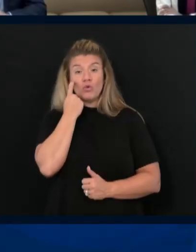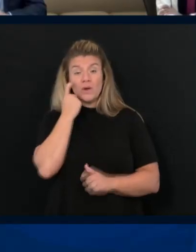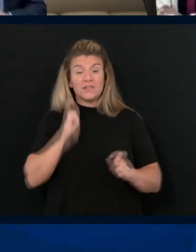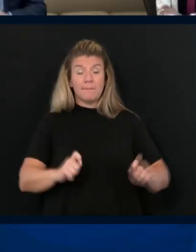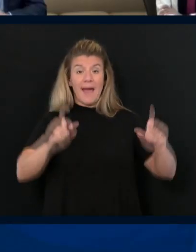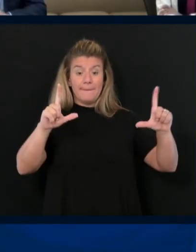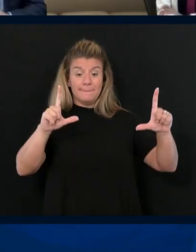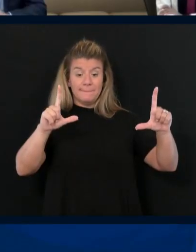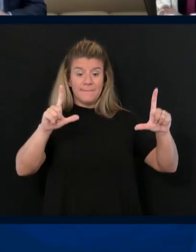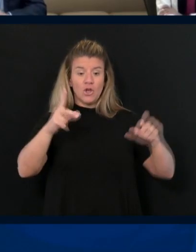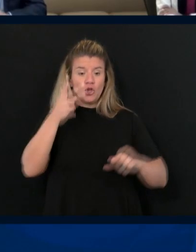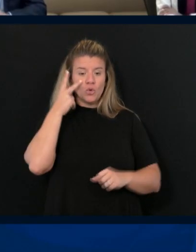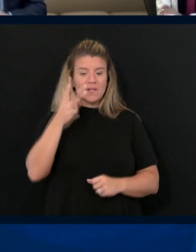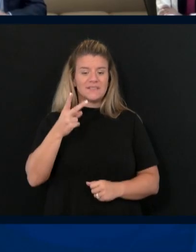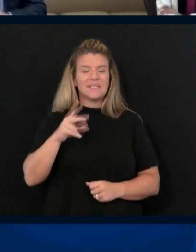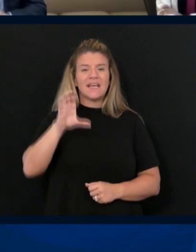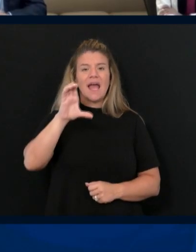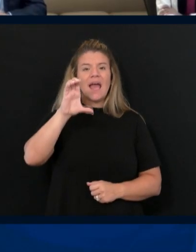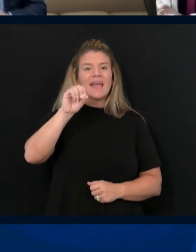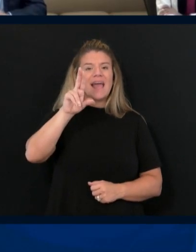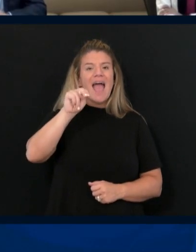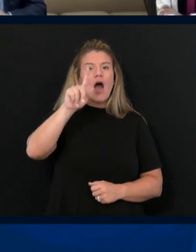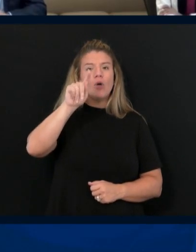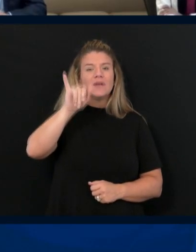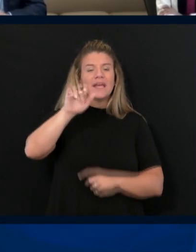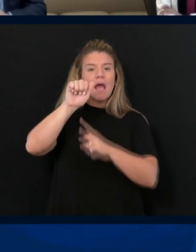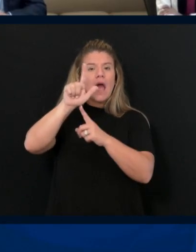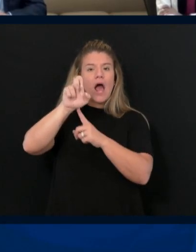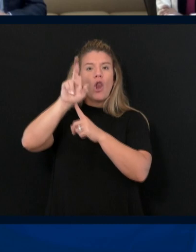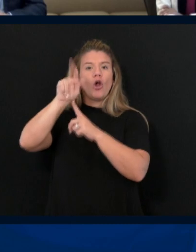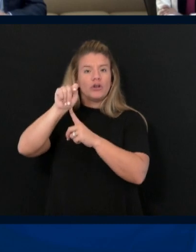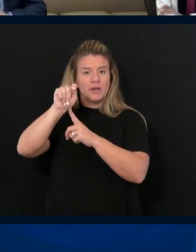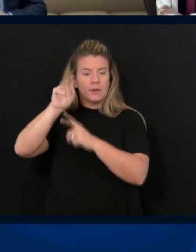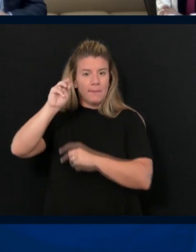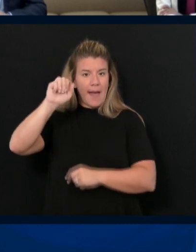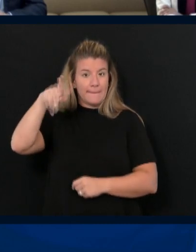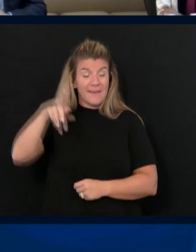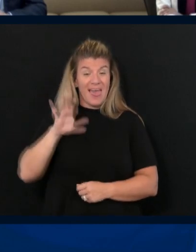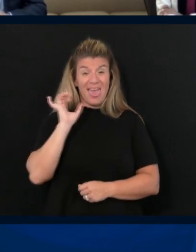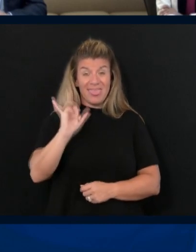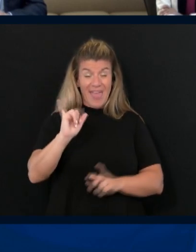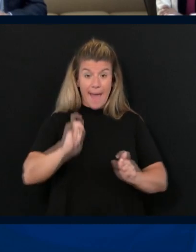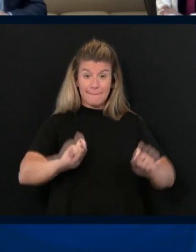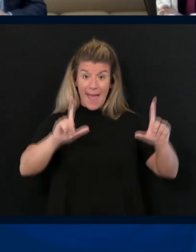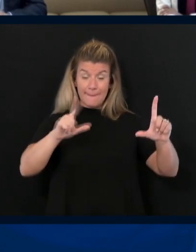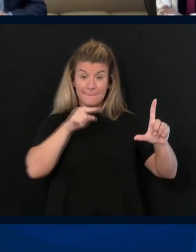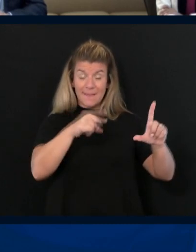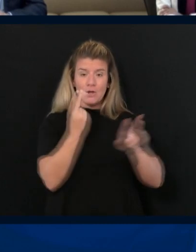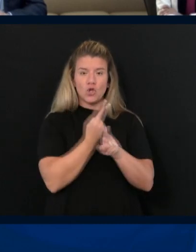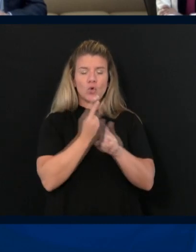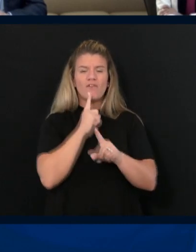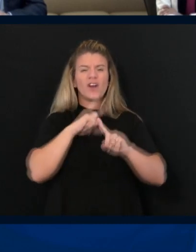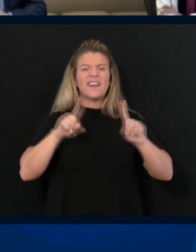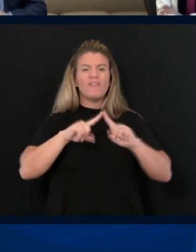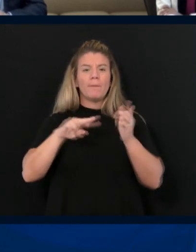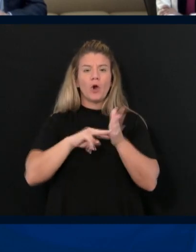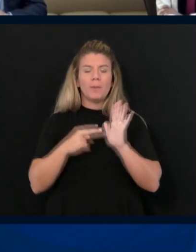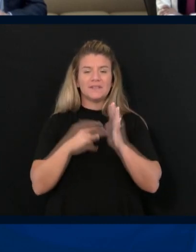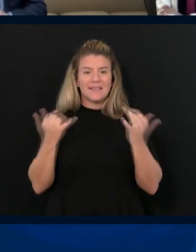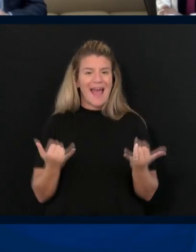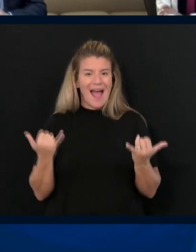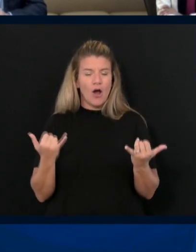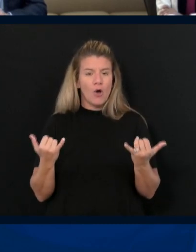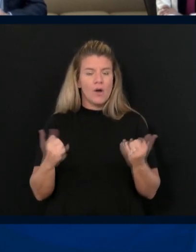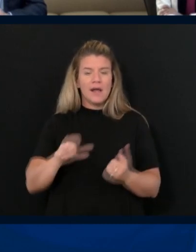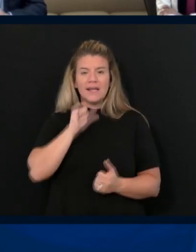titled the County Alert Map. The reason for that is that this map will be used for different purposes now, rather than just